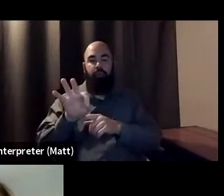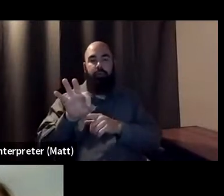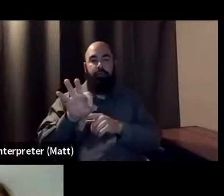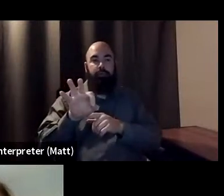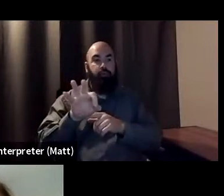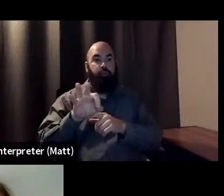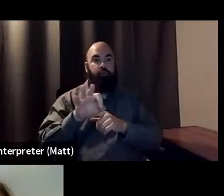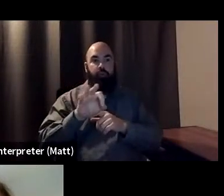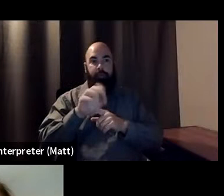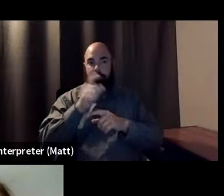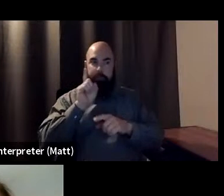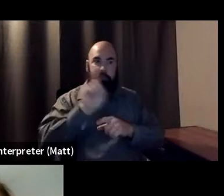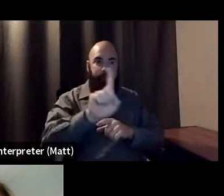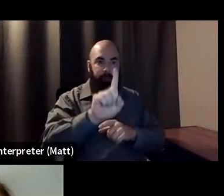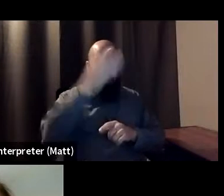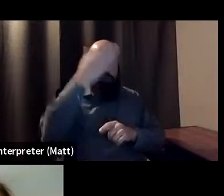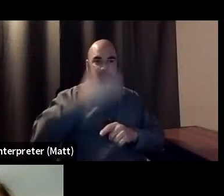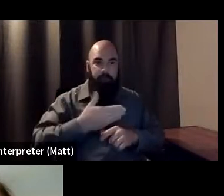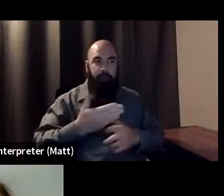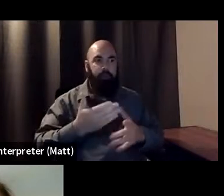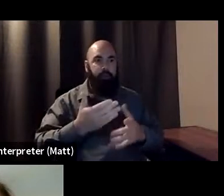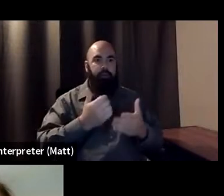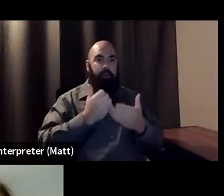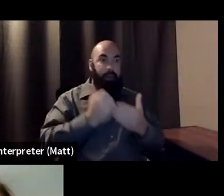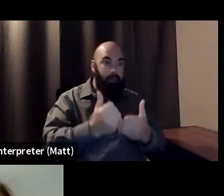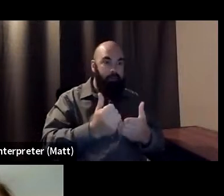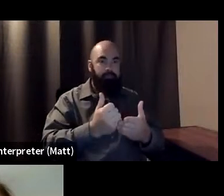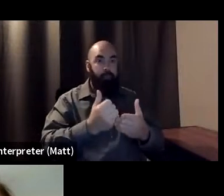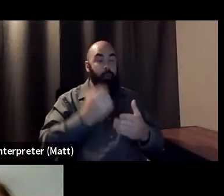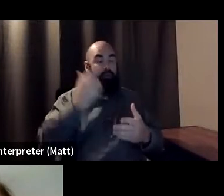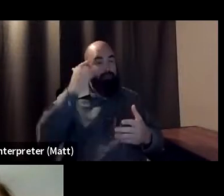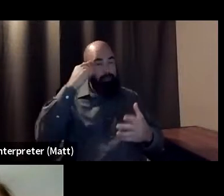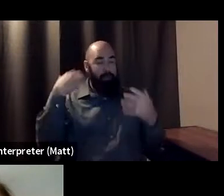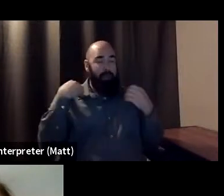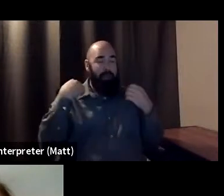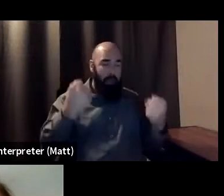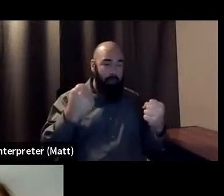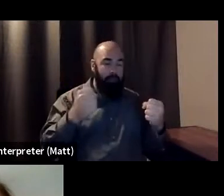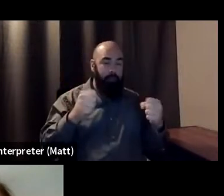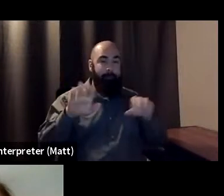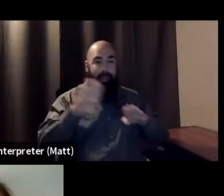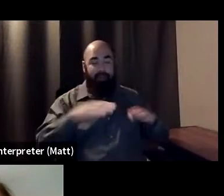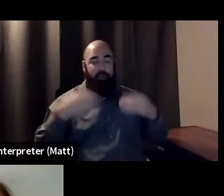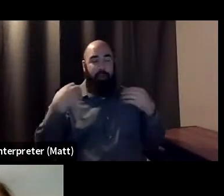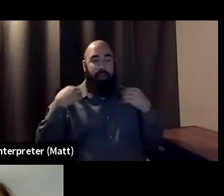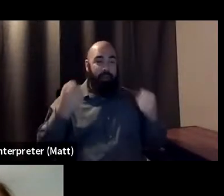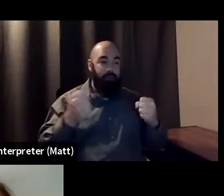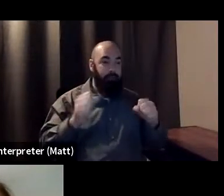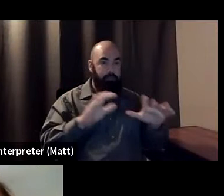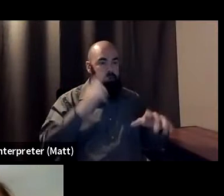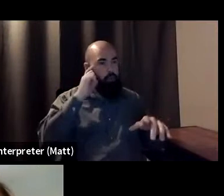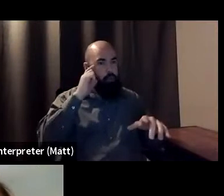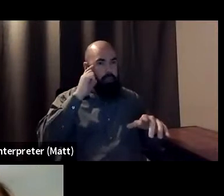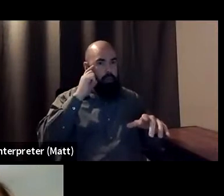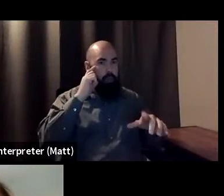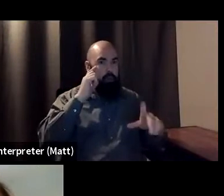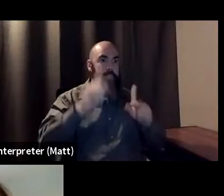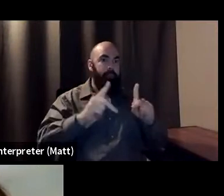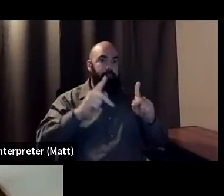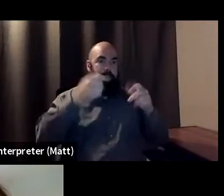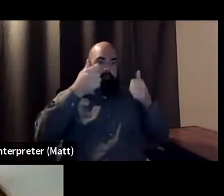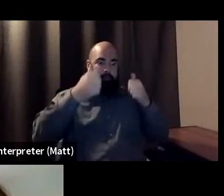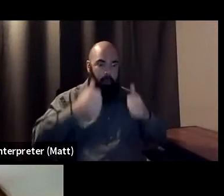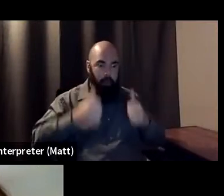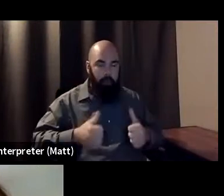lines trying to figure out how to meet the mental health or behavioral health care needs of the citizens in the area, because we all know that it's taken